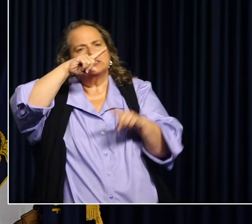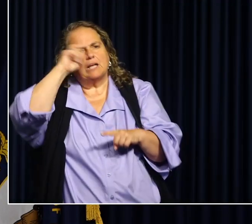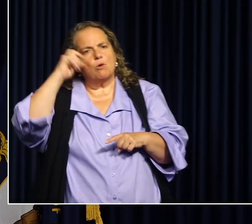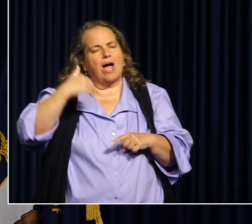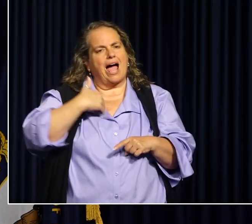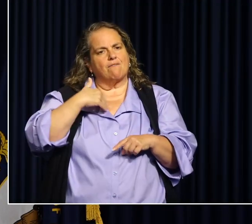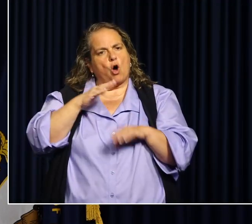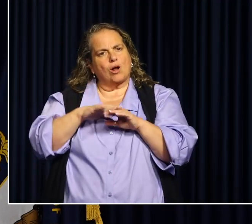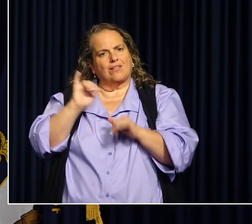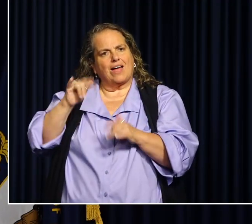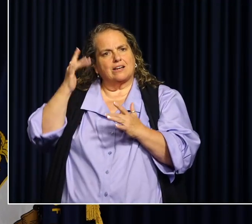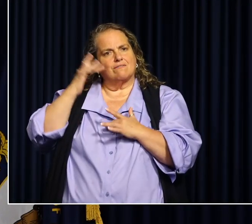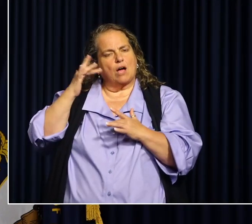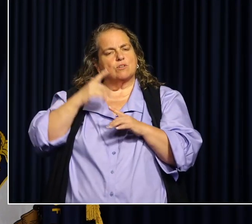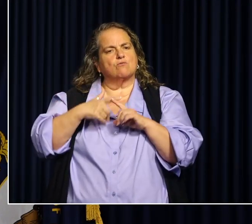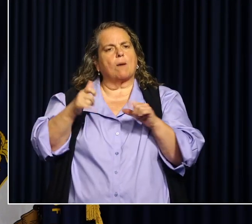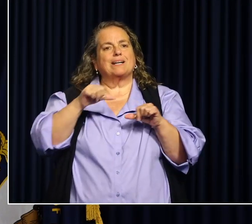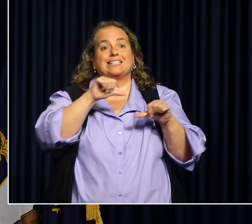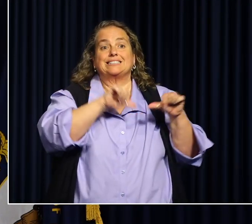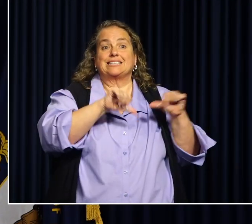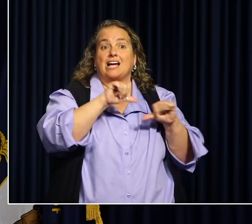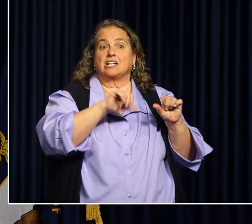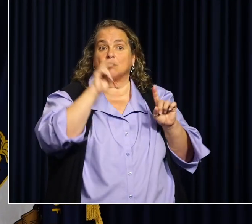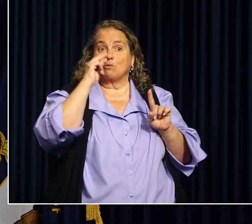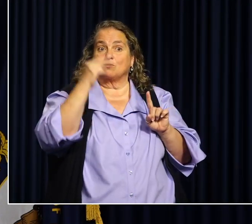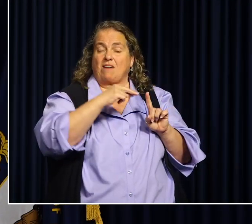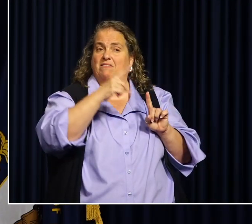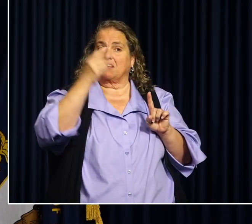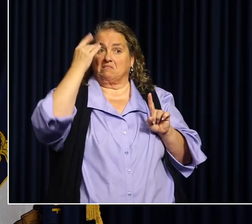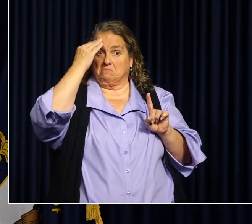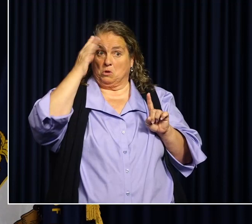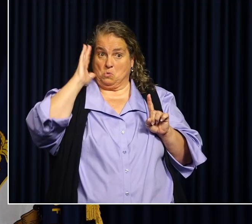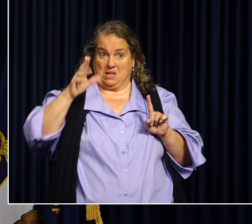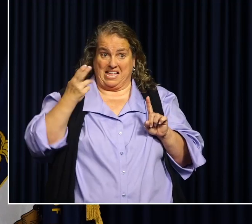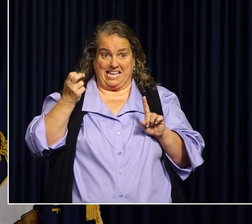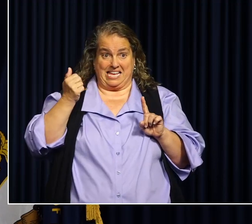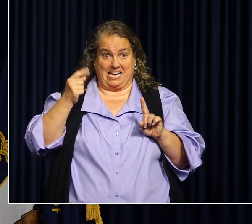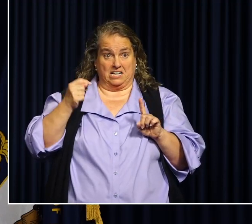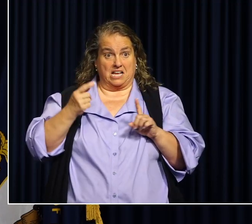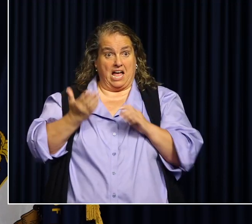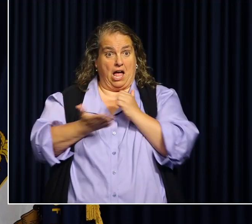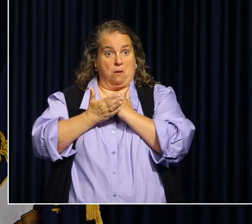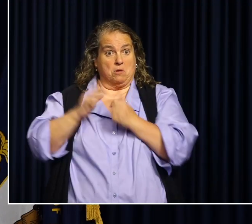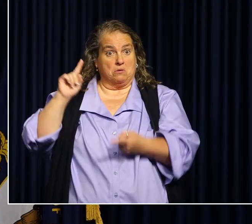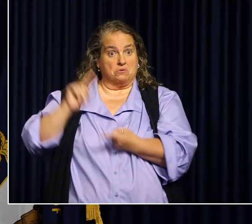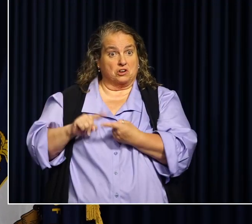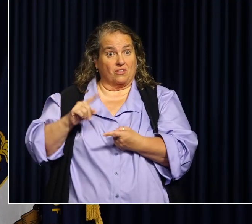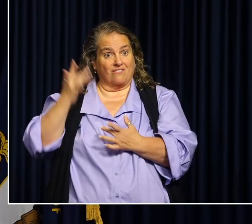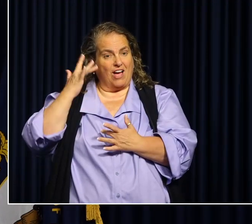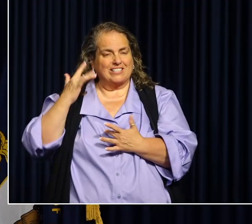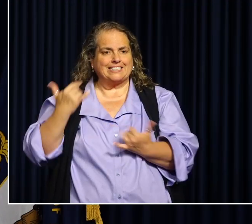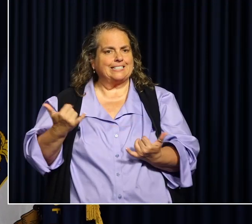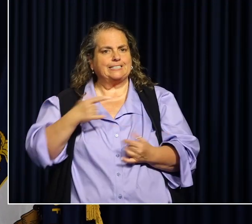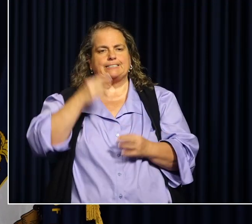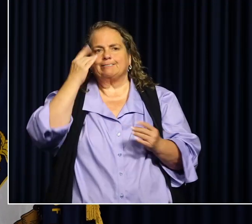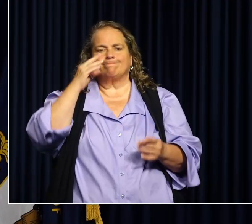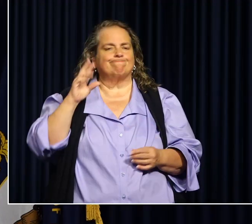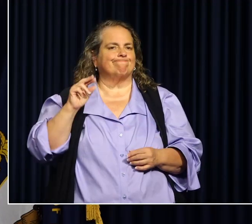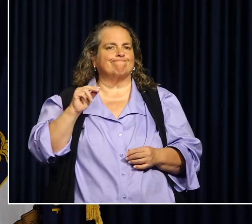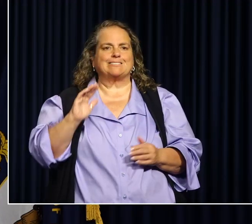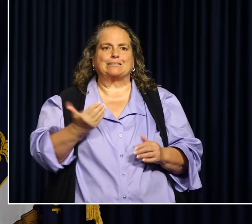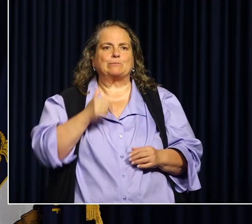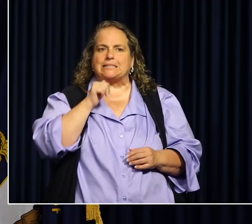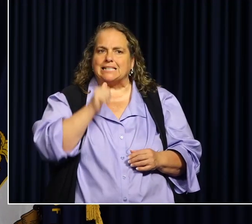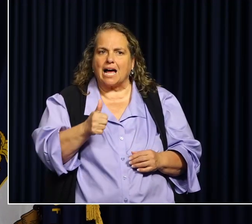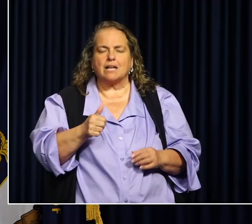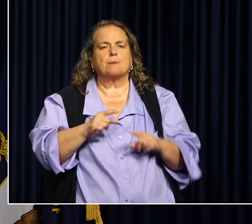now, from a scientific perspective, they're not sure it's going to have one, but that's something that we want to see. And what the current thinking